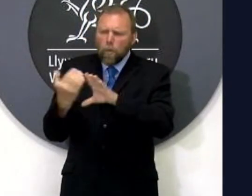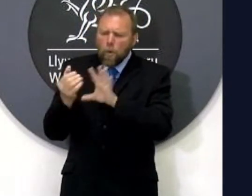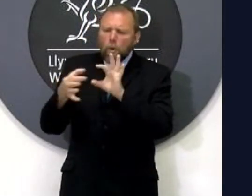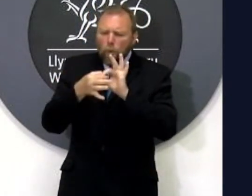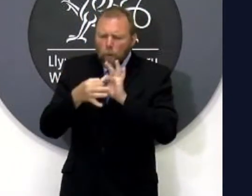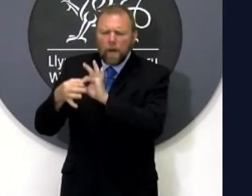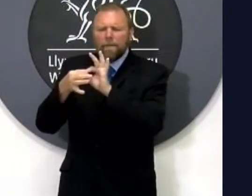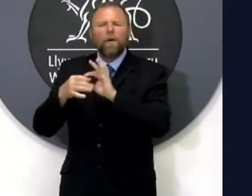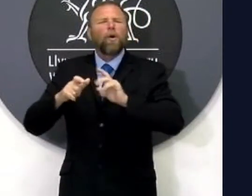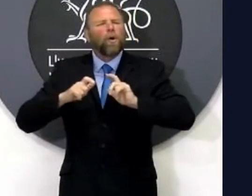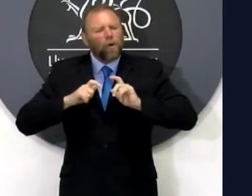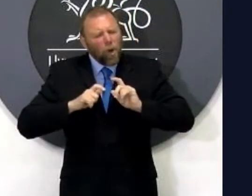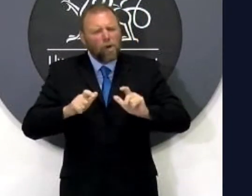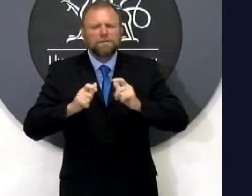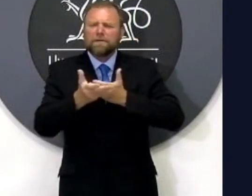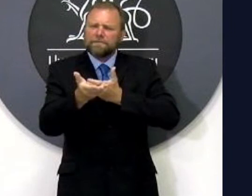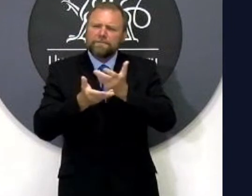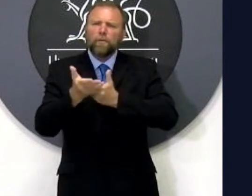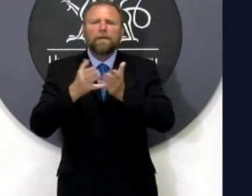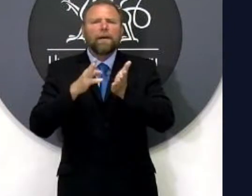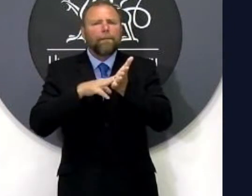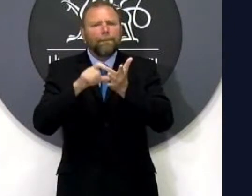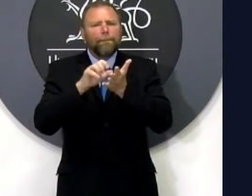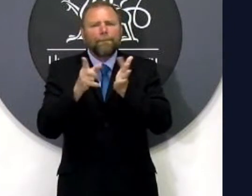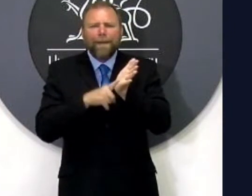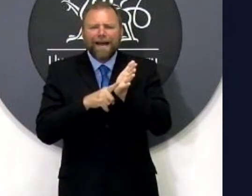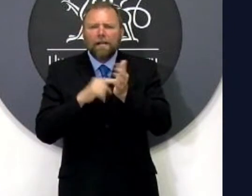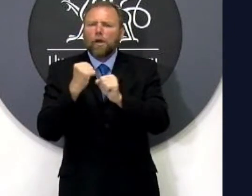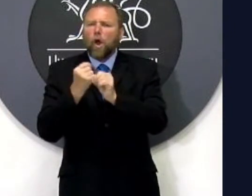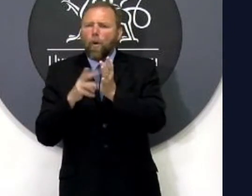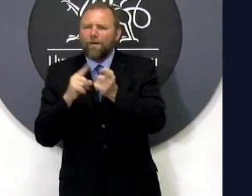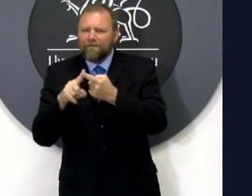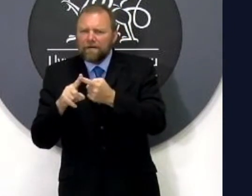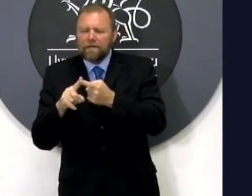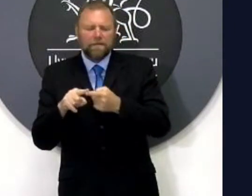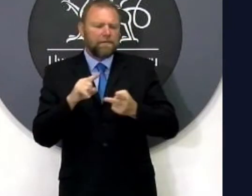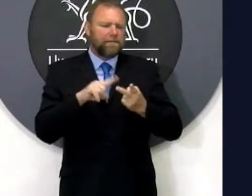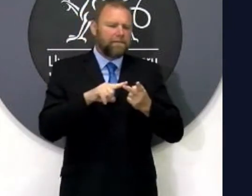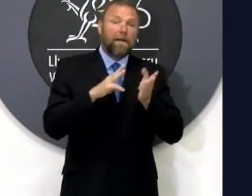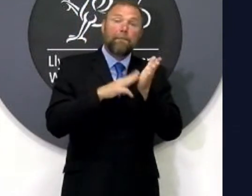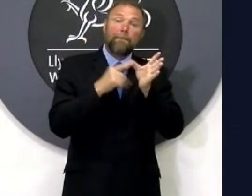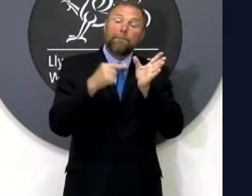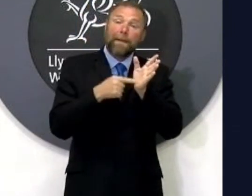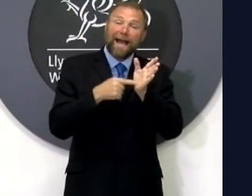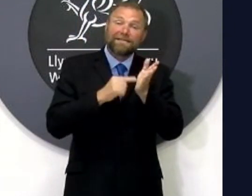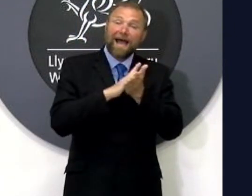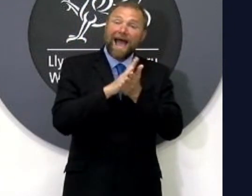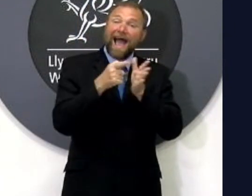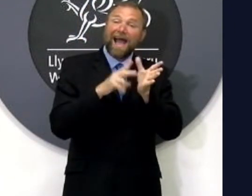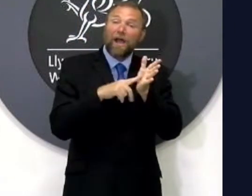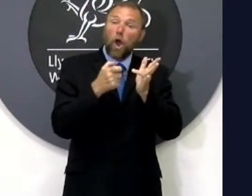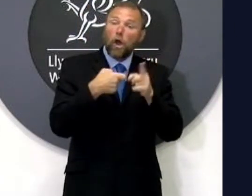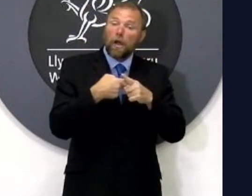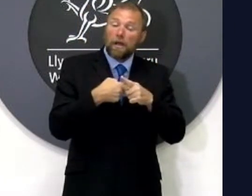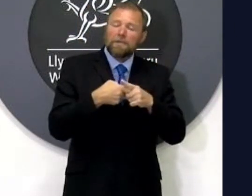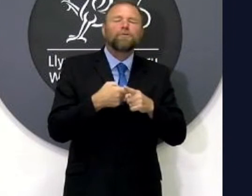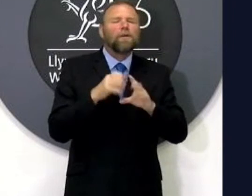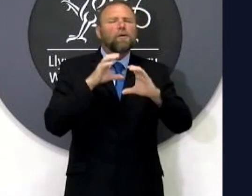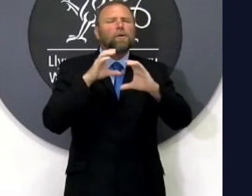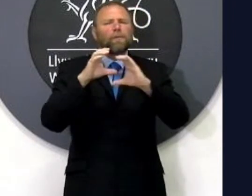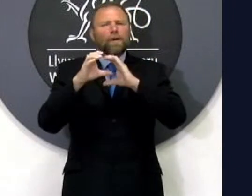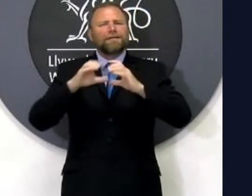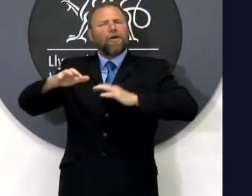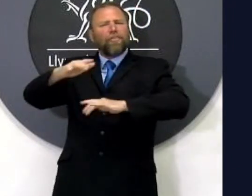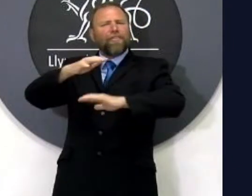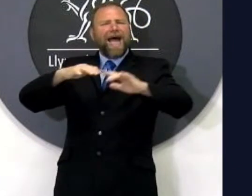Gove, with Matt Hancock. So there is a communication there. But of course, we need to make sure that there is a